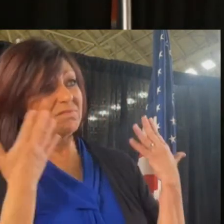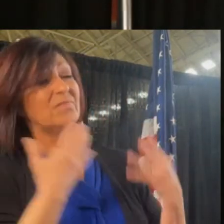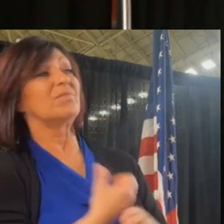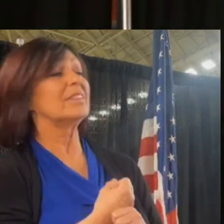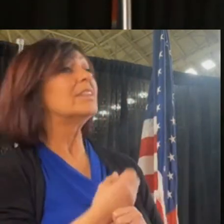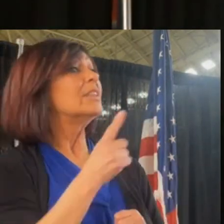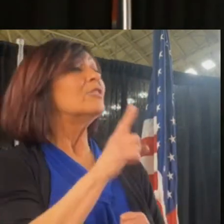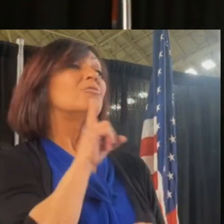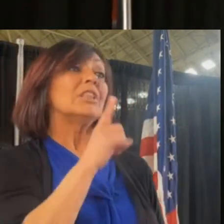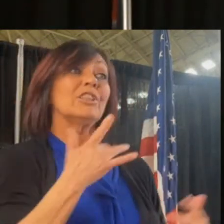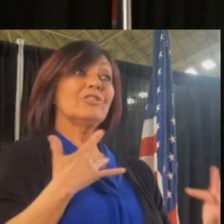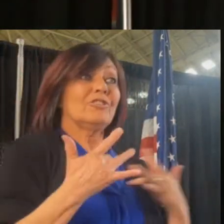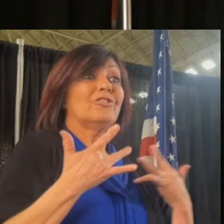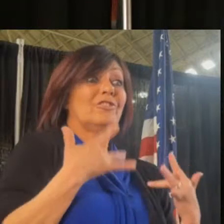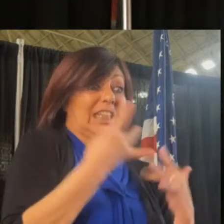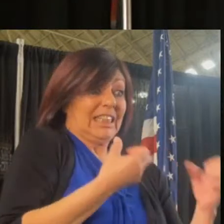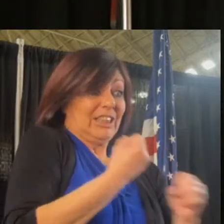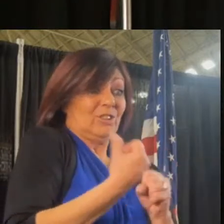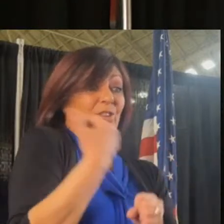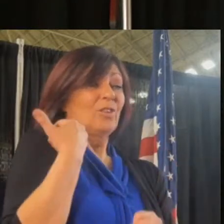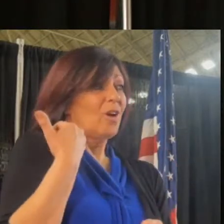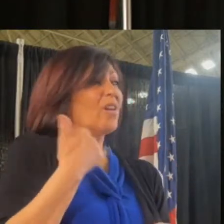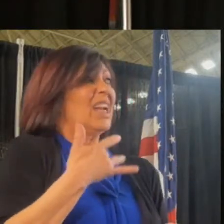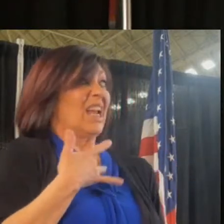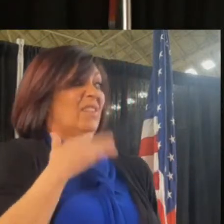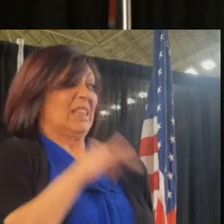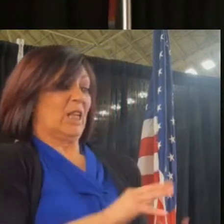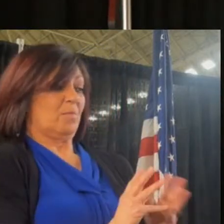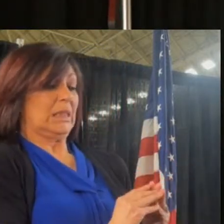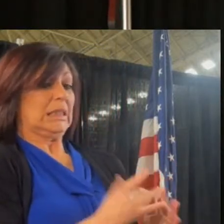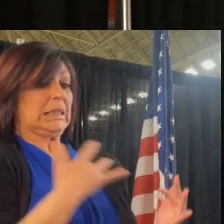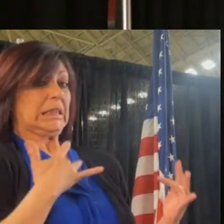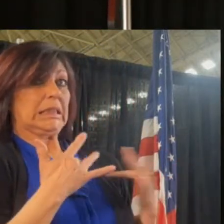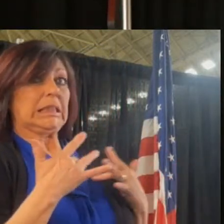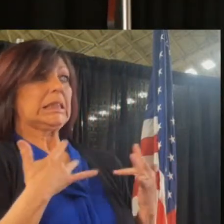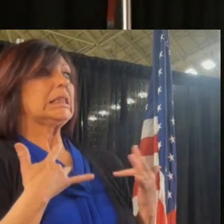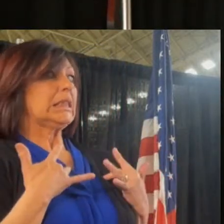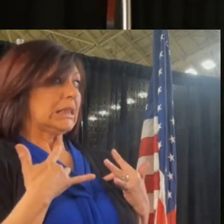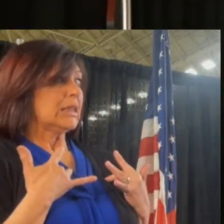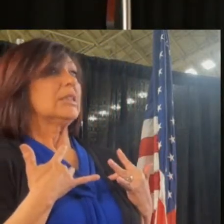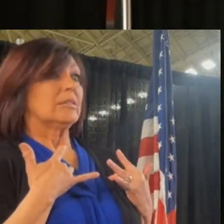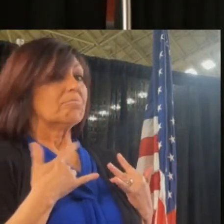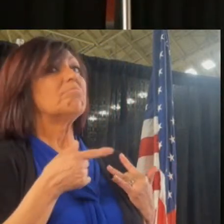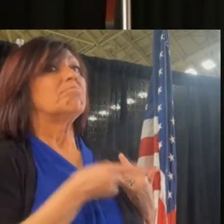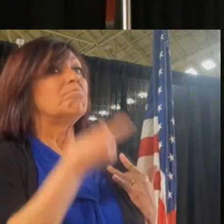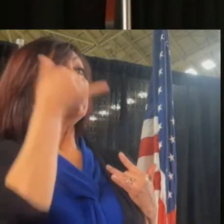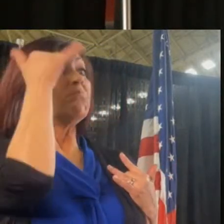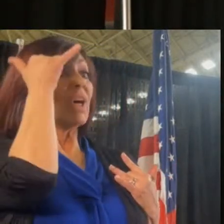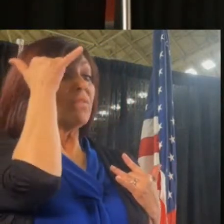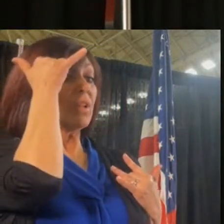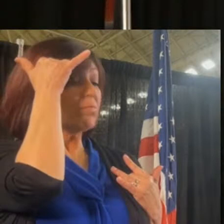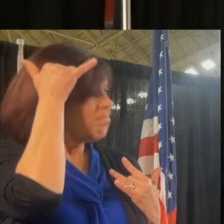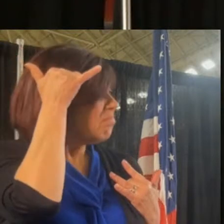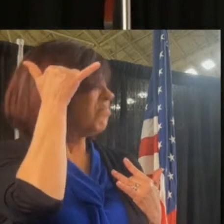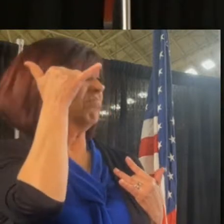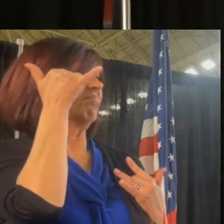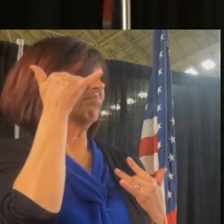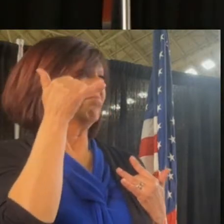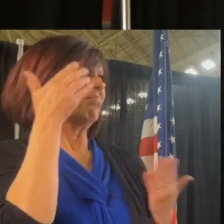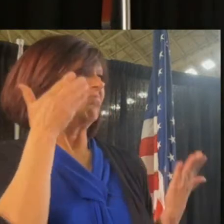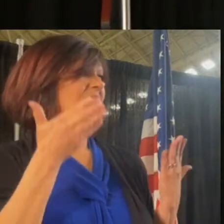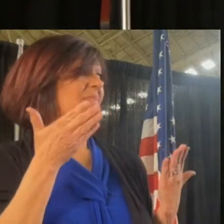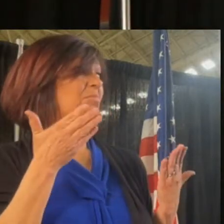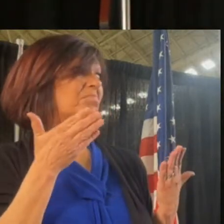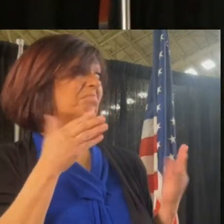concern just 8 years ago, and I felt it at that meeting, real concern, there was genuine worry that Buffalo's spot in the NFL might be